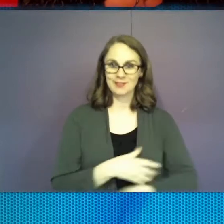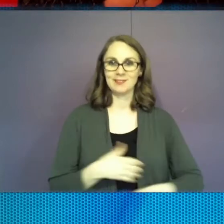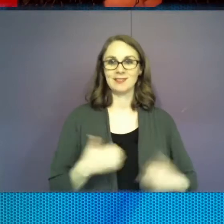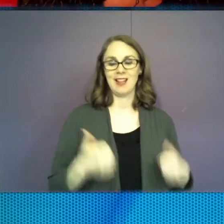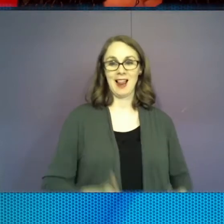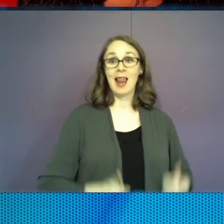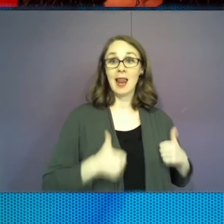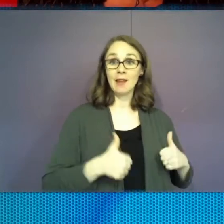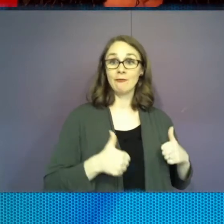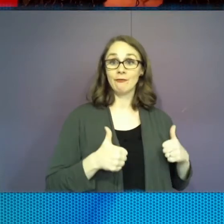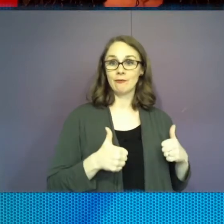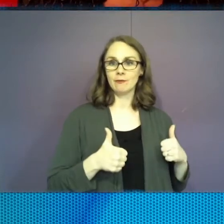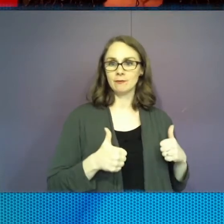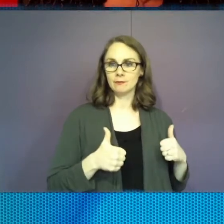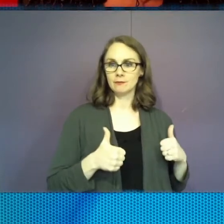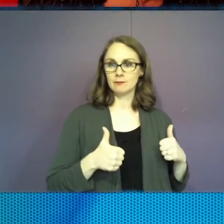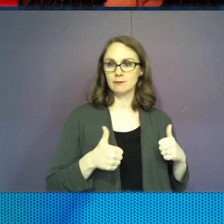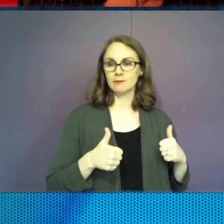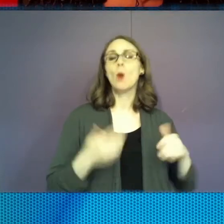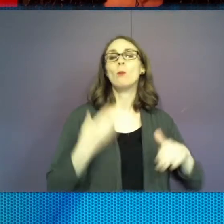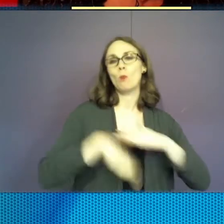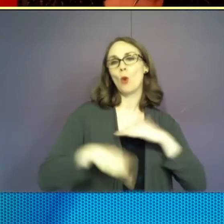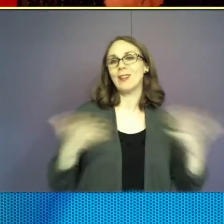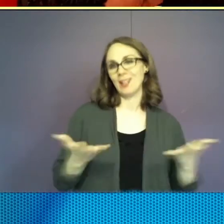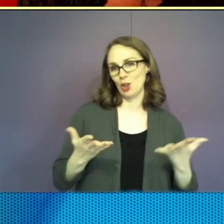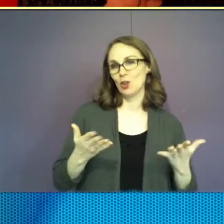living They were born here.